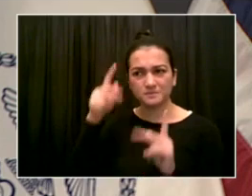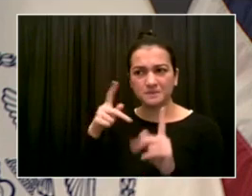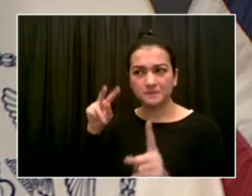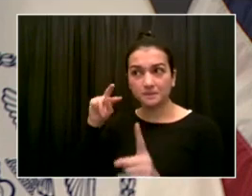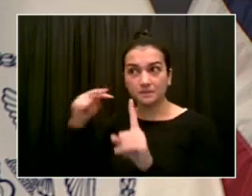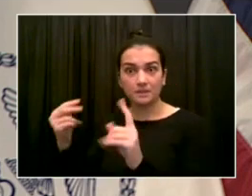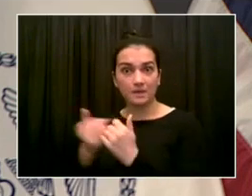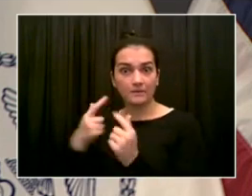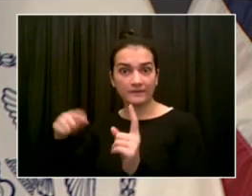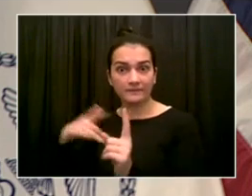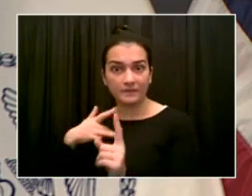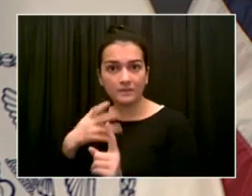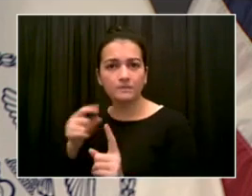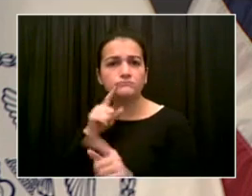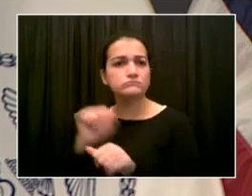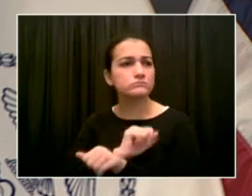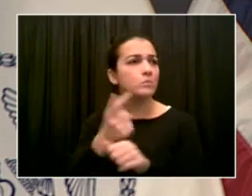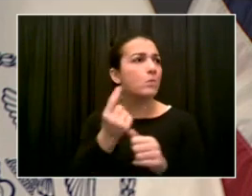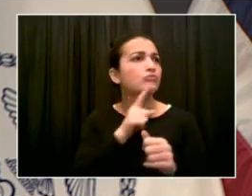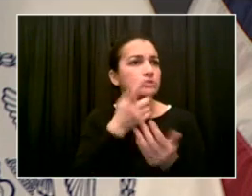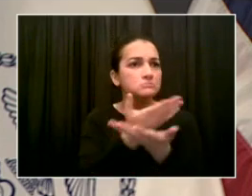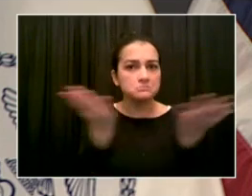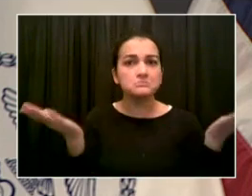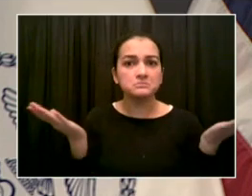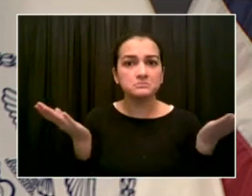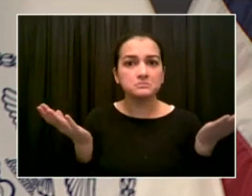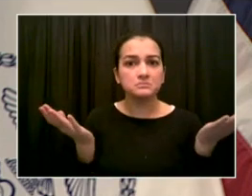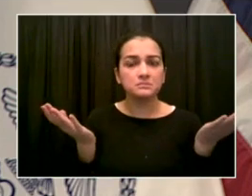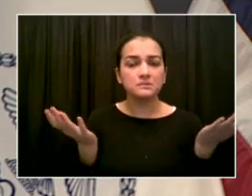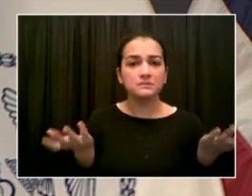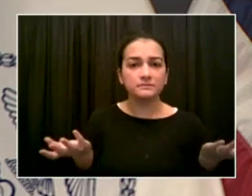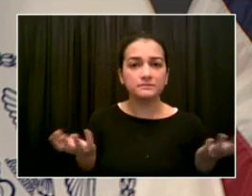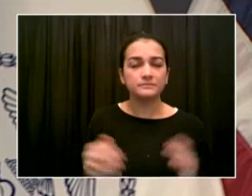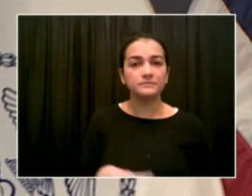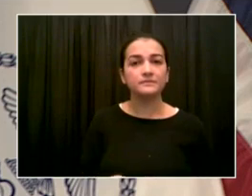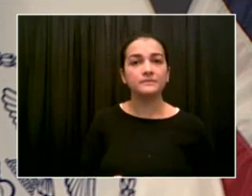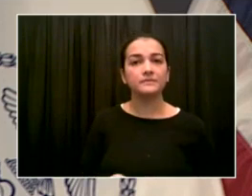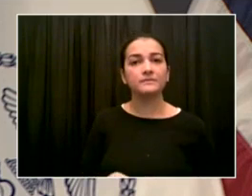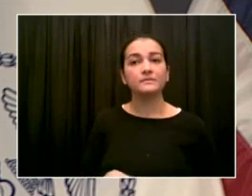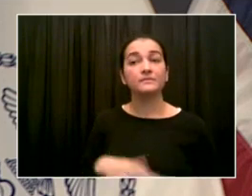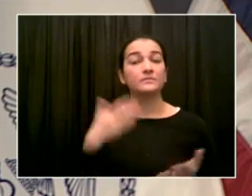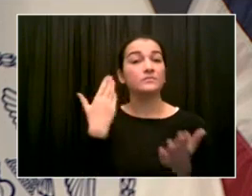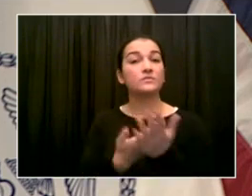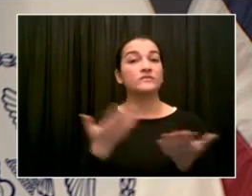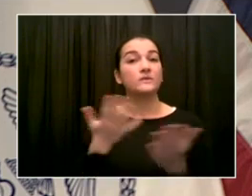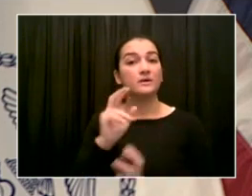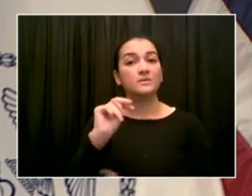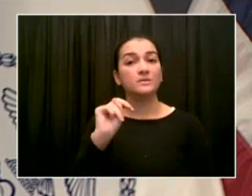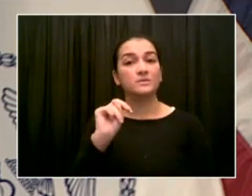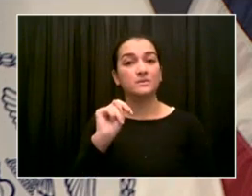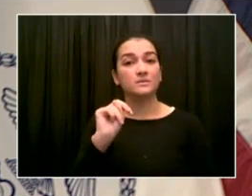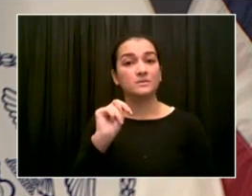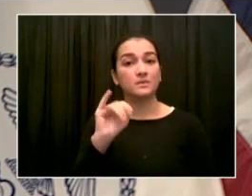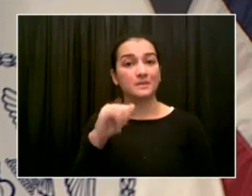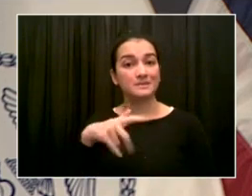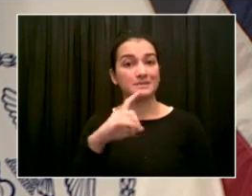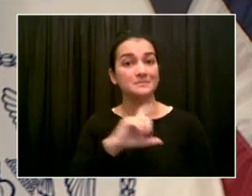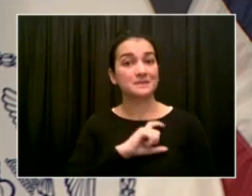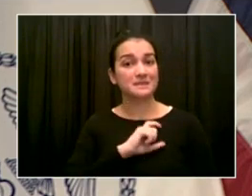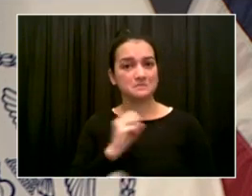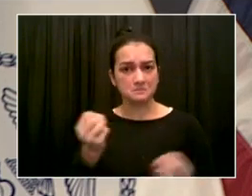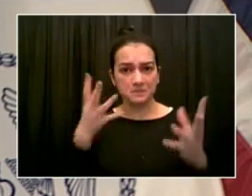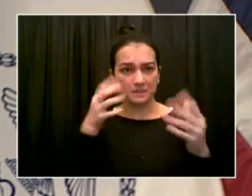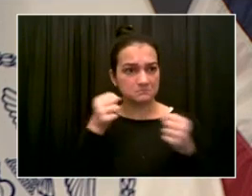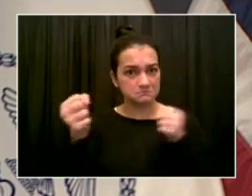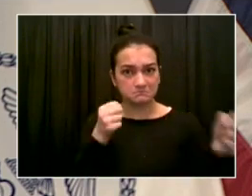facts on the ground. NYPD, we surged a huge NYPD presence into the subways, highest level in decades.